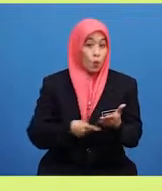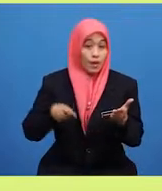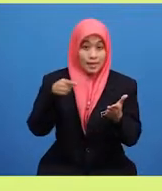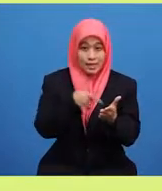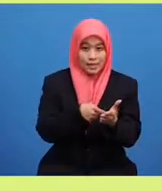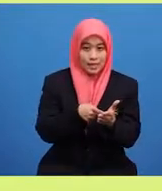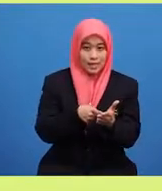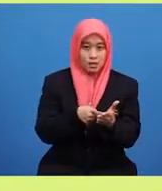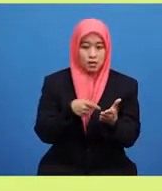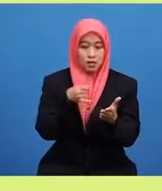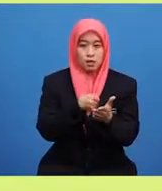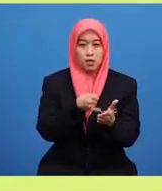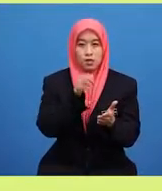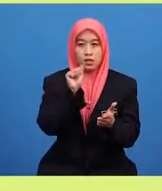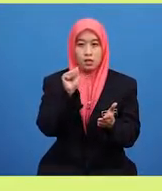What's this?